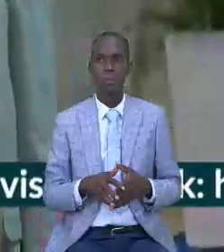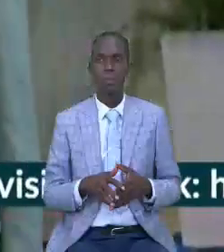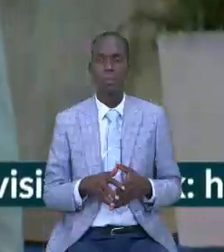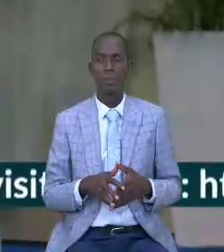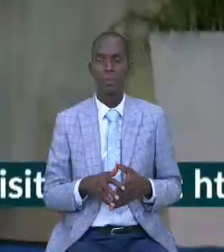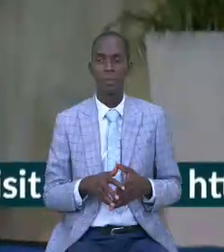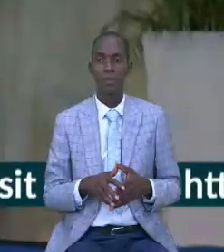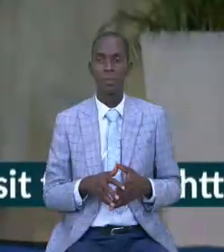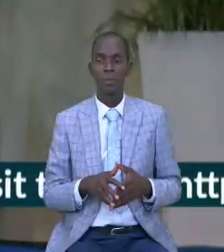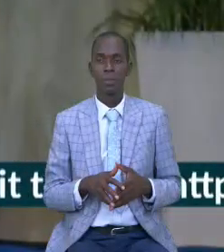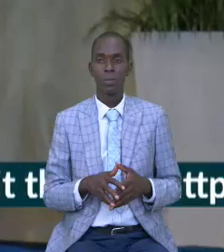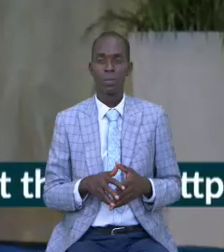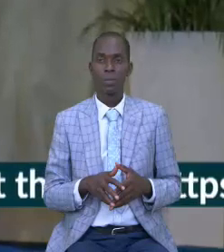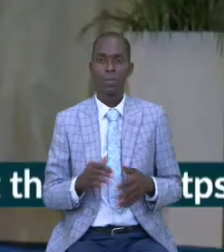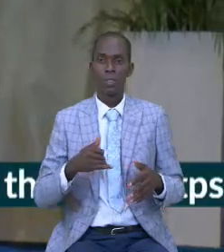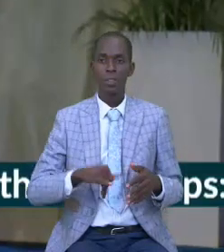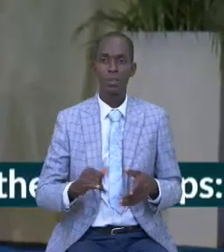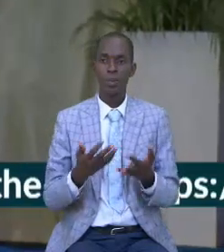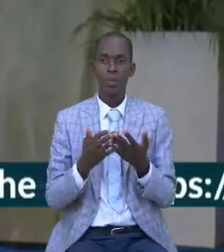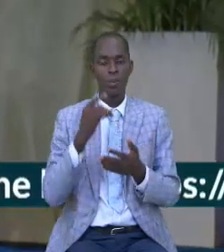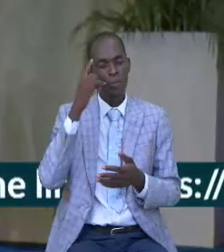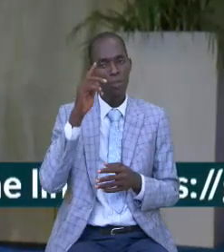those on my extreme left.